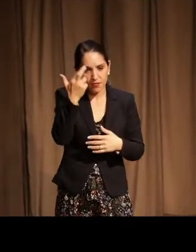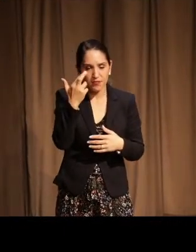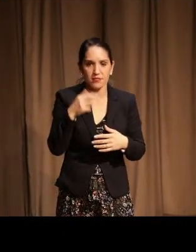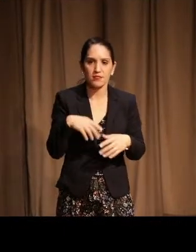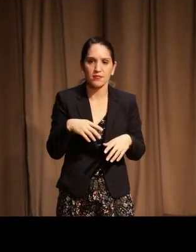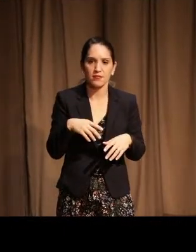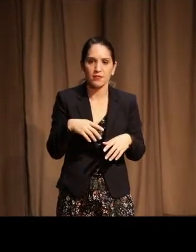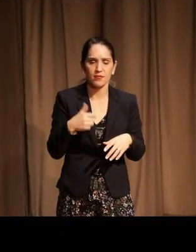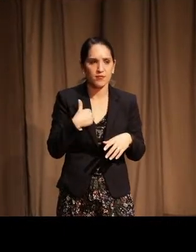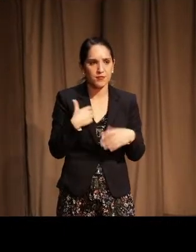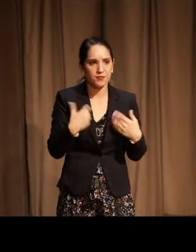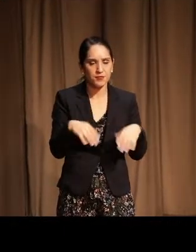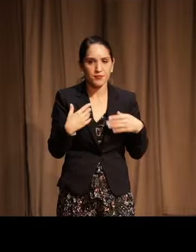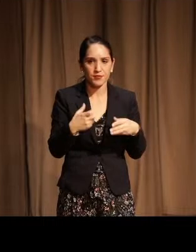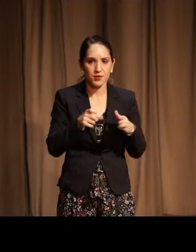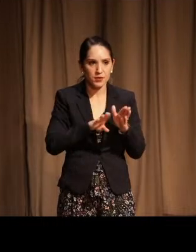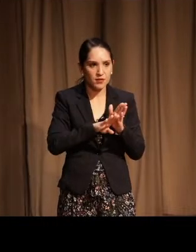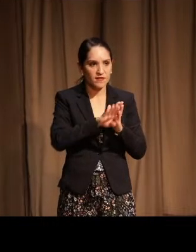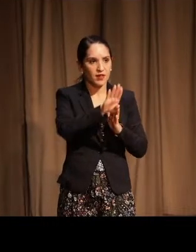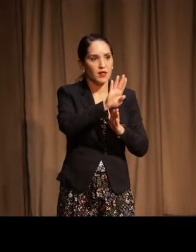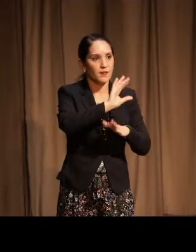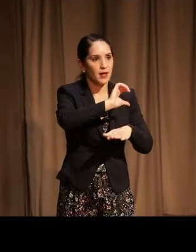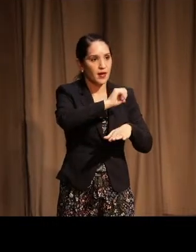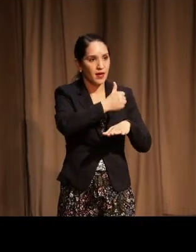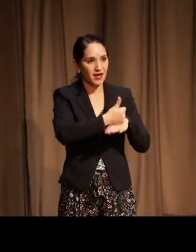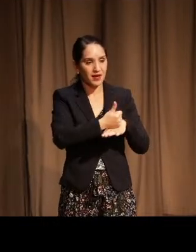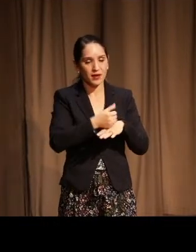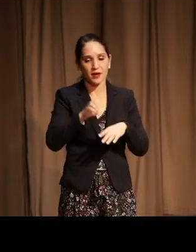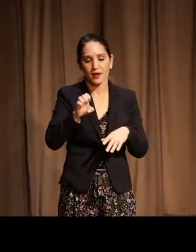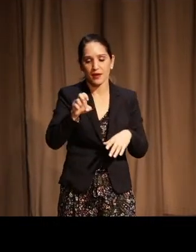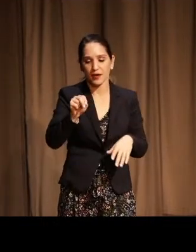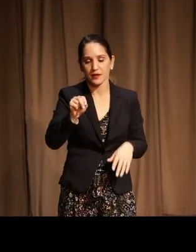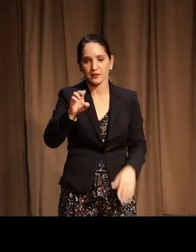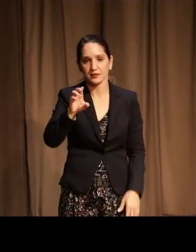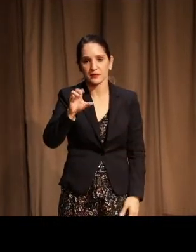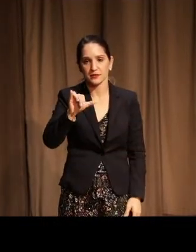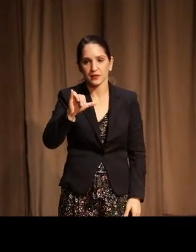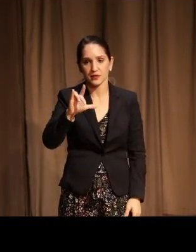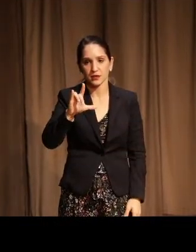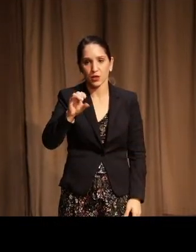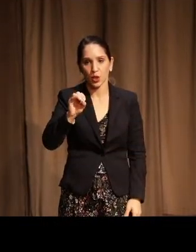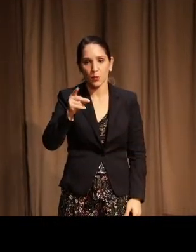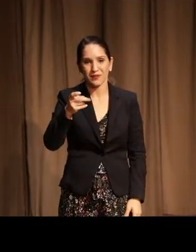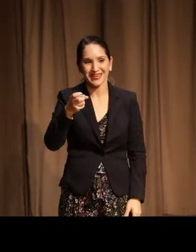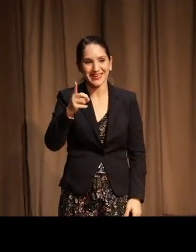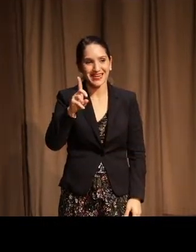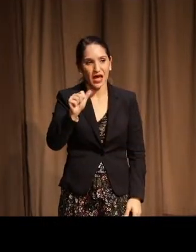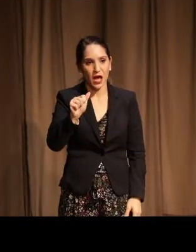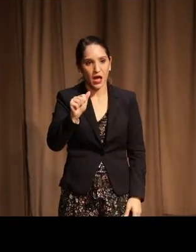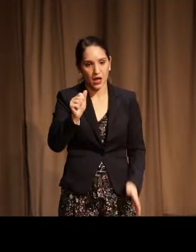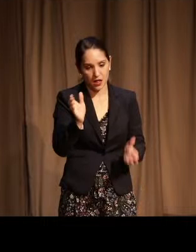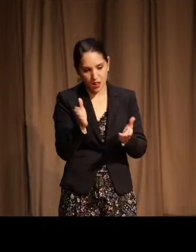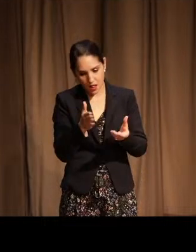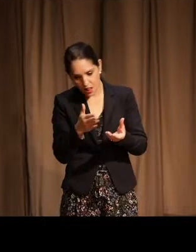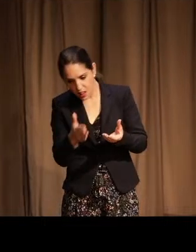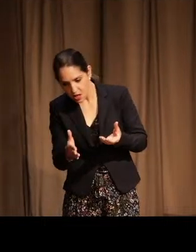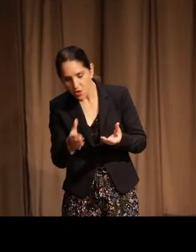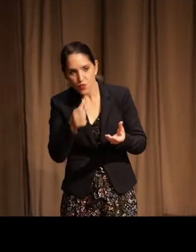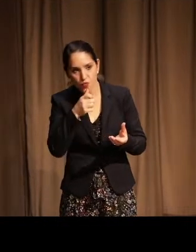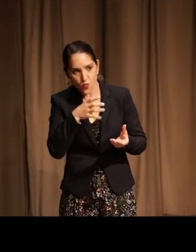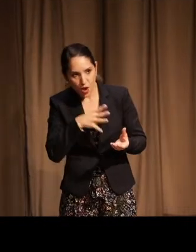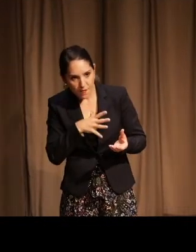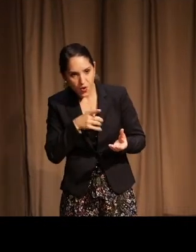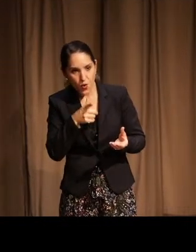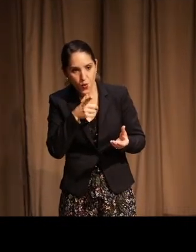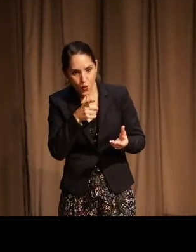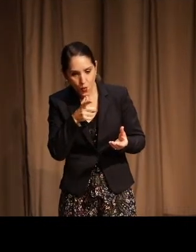am developing a kind of encyclopedia of women who fought for the Amazon. And these figures are